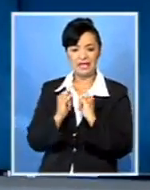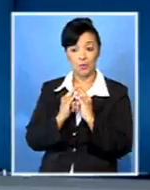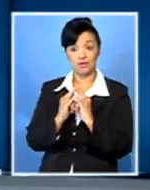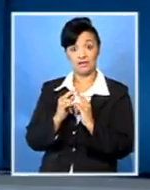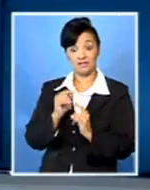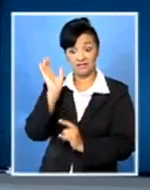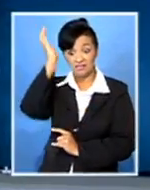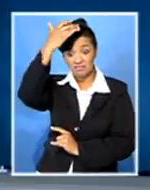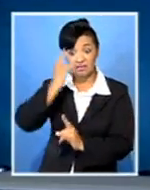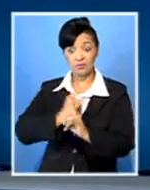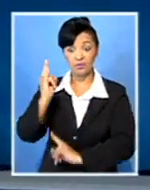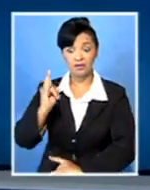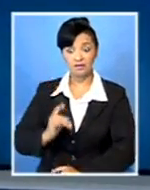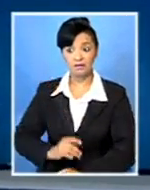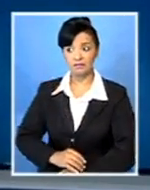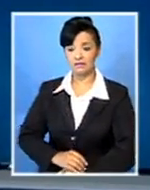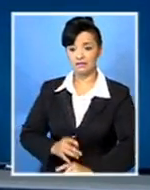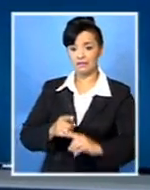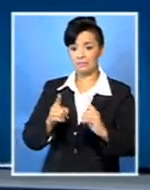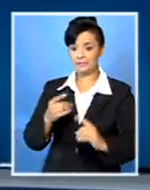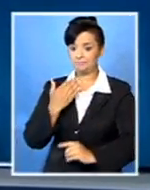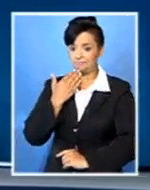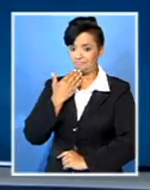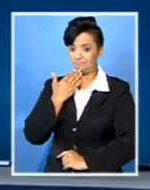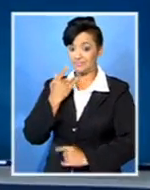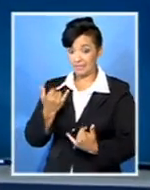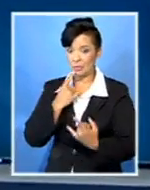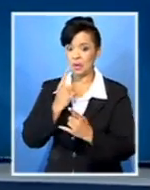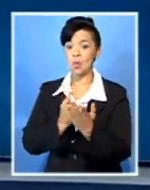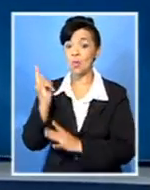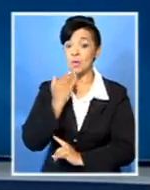won. But that is so early to decide what's going to happen next.